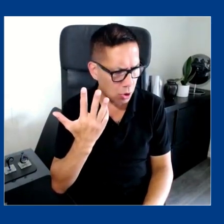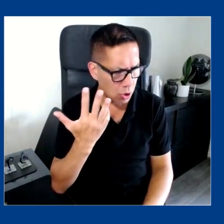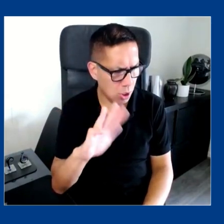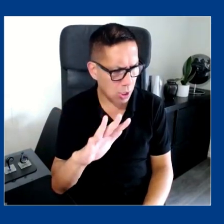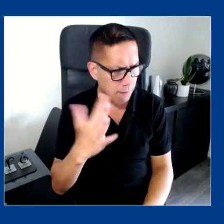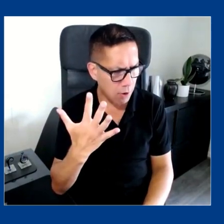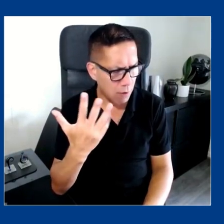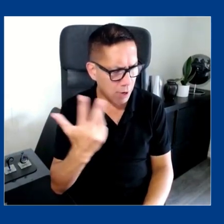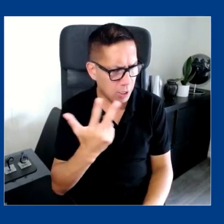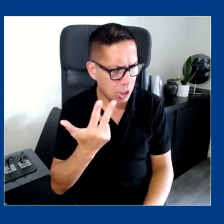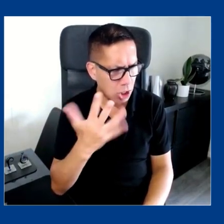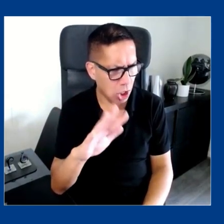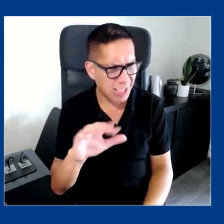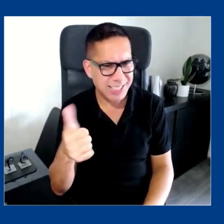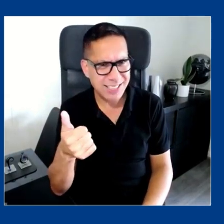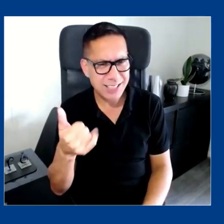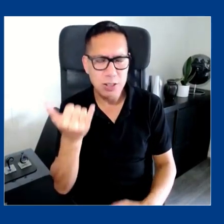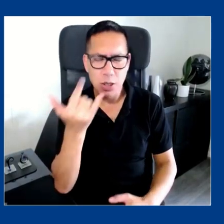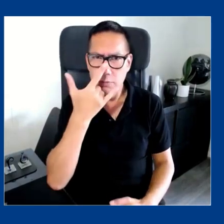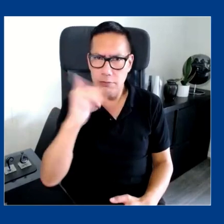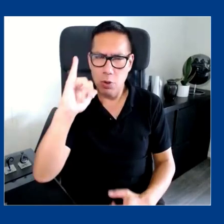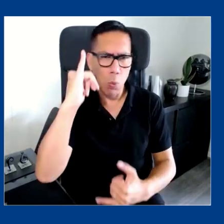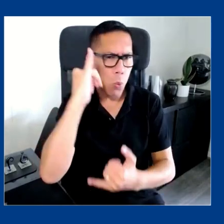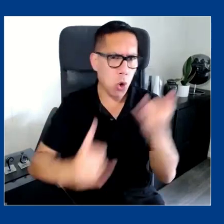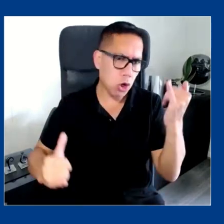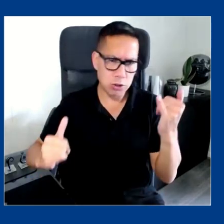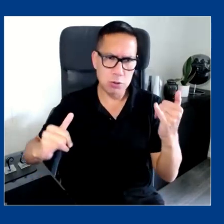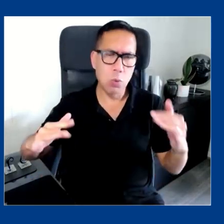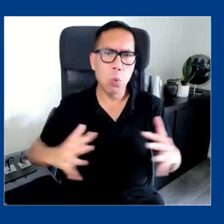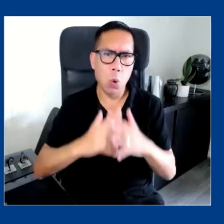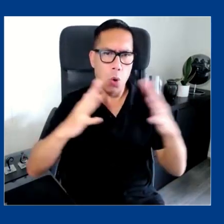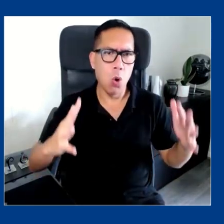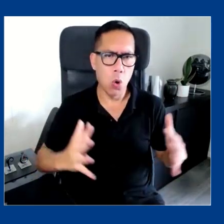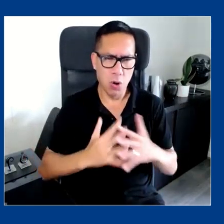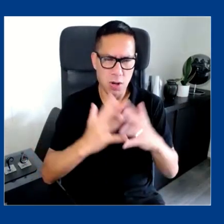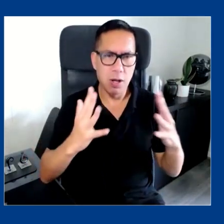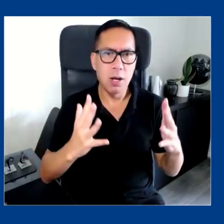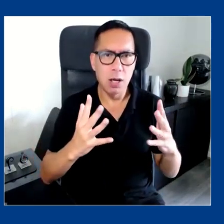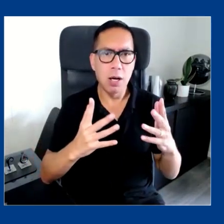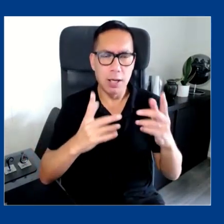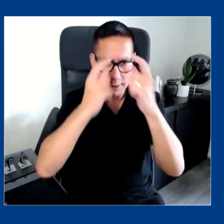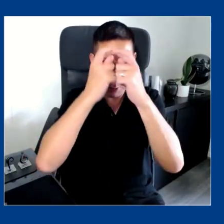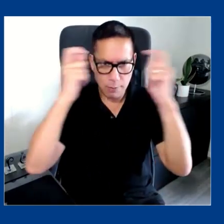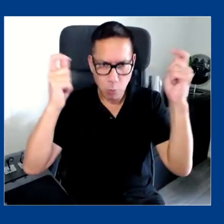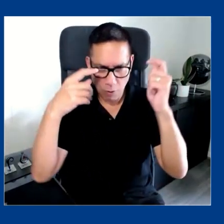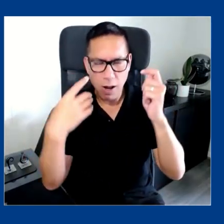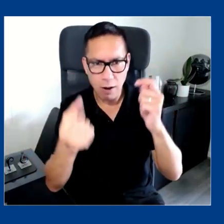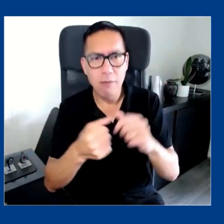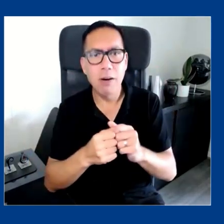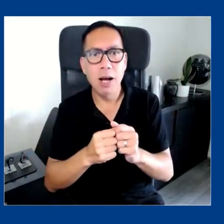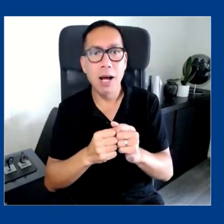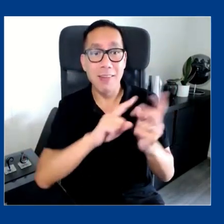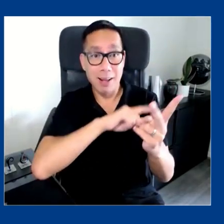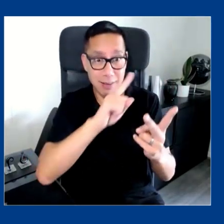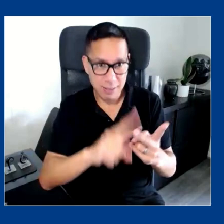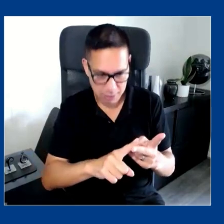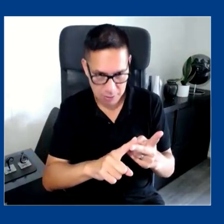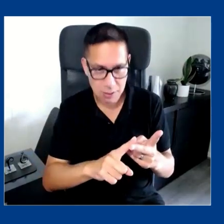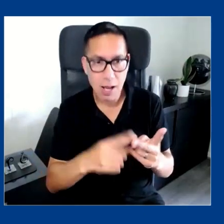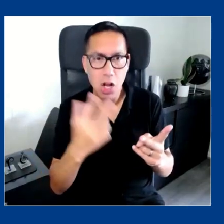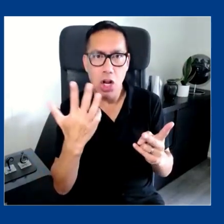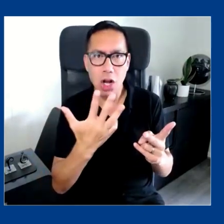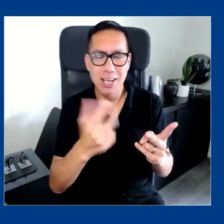1895-96 was the biggest war that Portuguese ever faced. And after that, followed by the Manufahi War in 1911